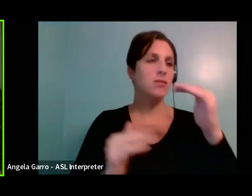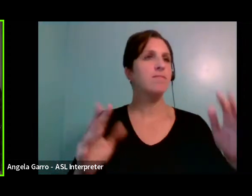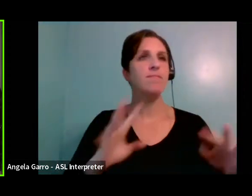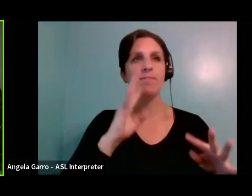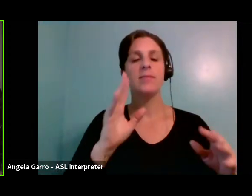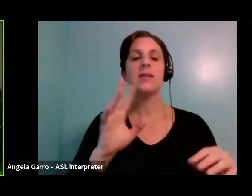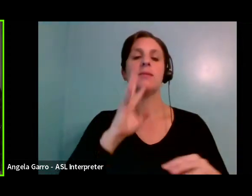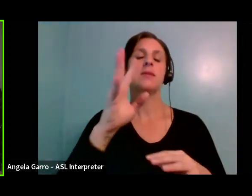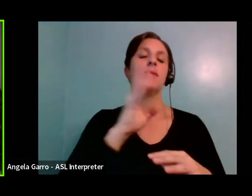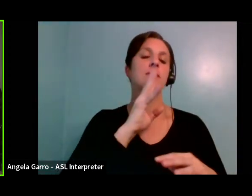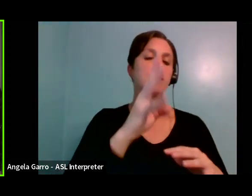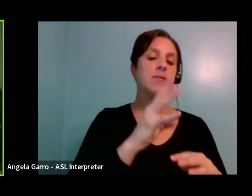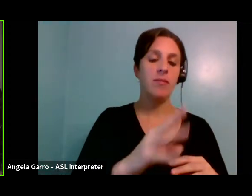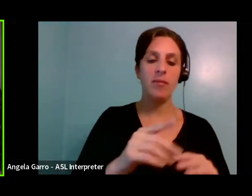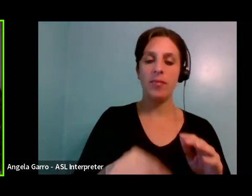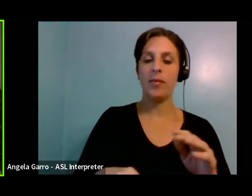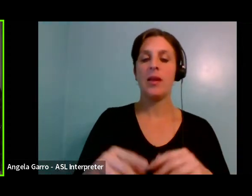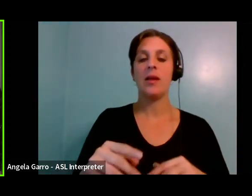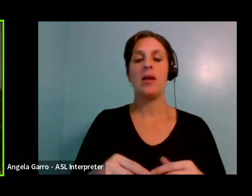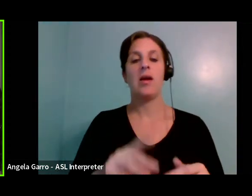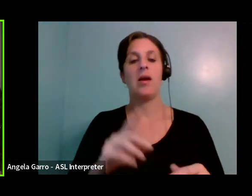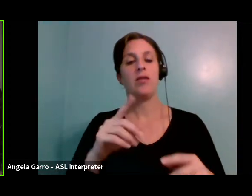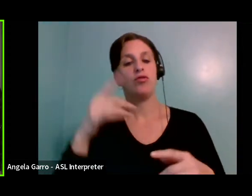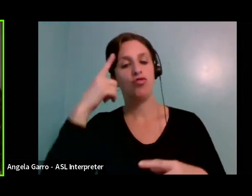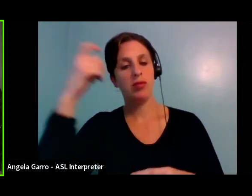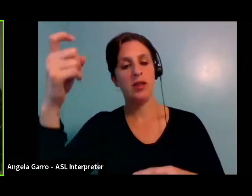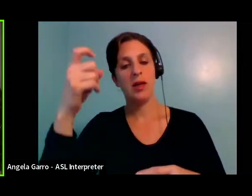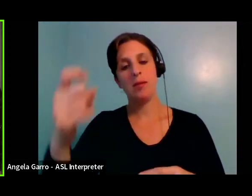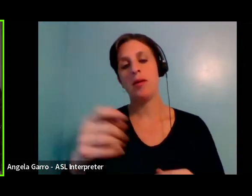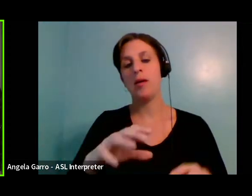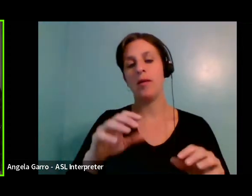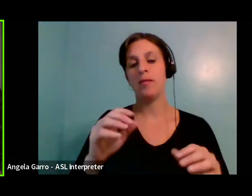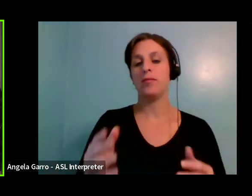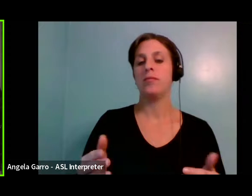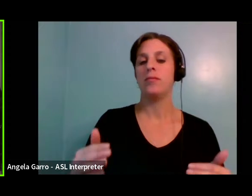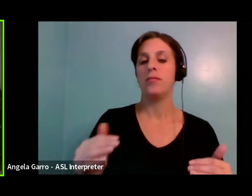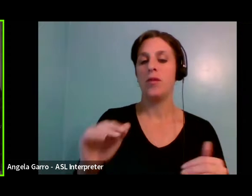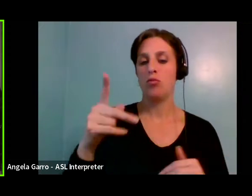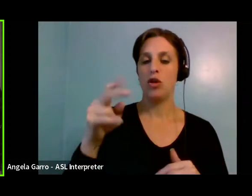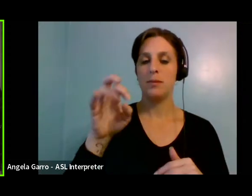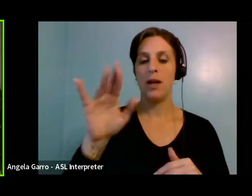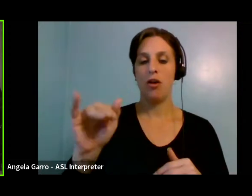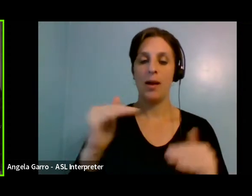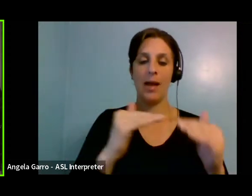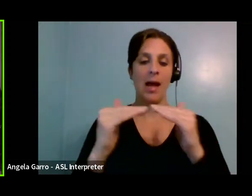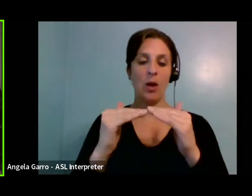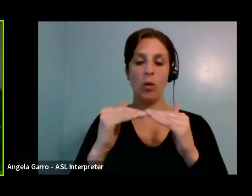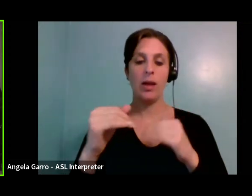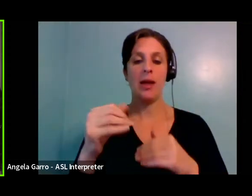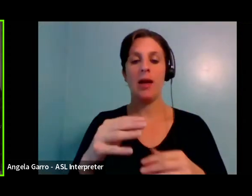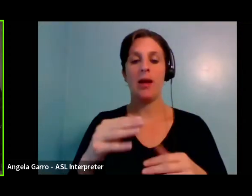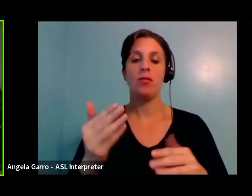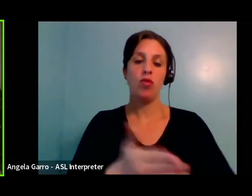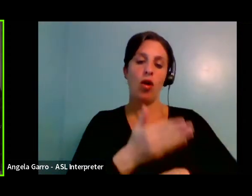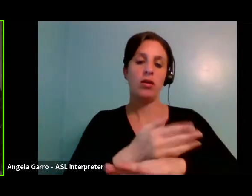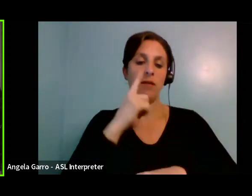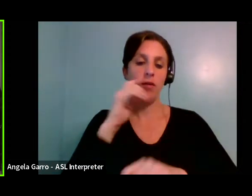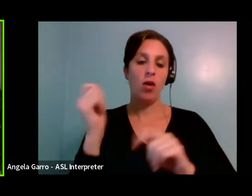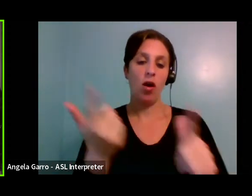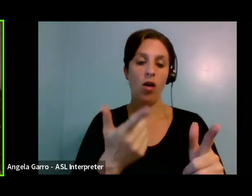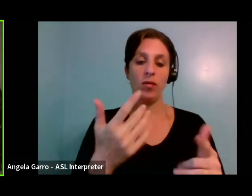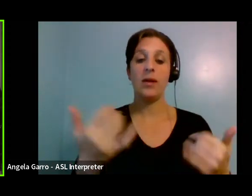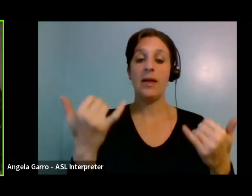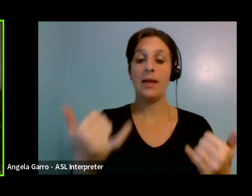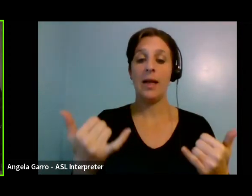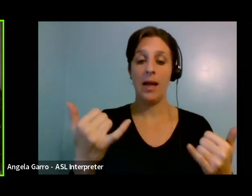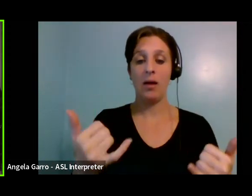of prosperity, equity, and progress to all. Now, therefore, be it resolved by the governing board of the